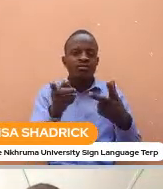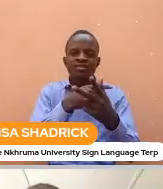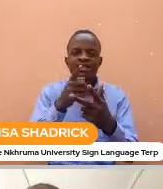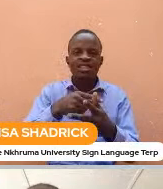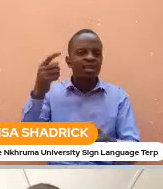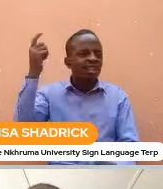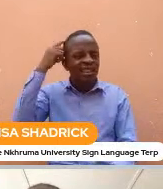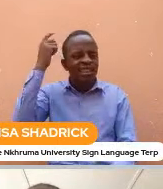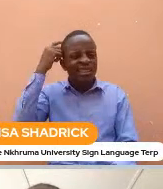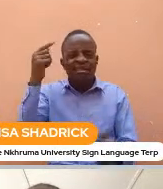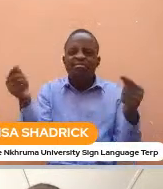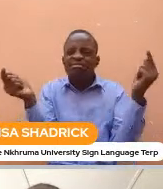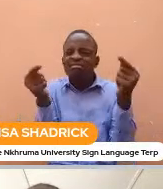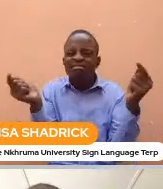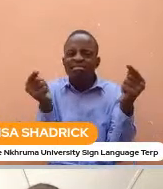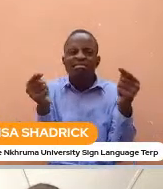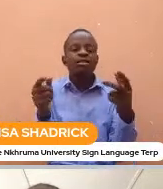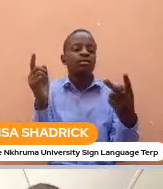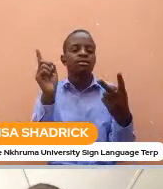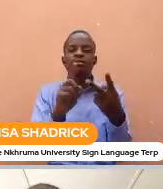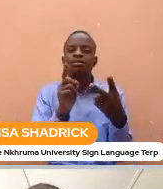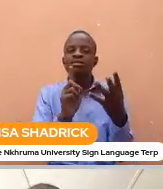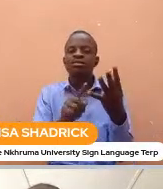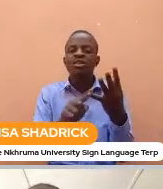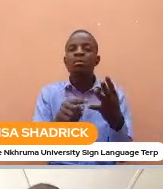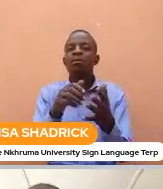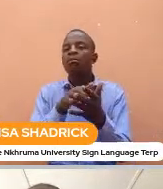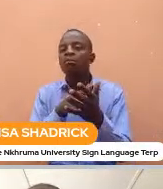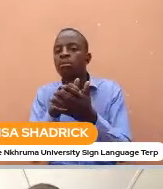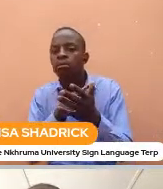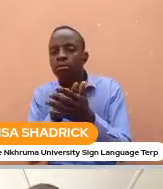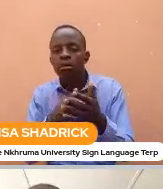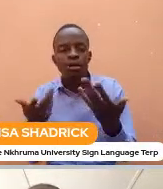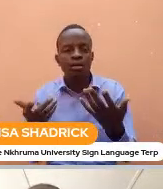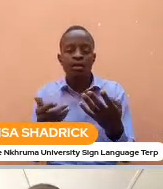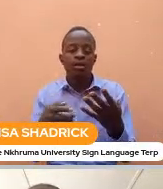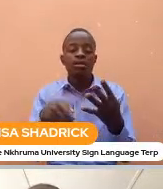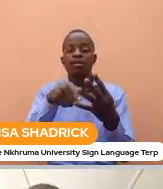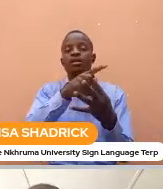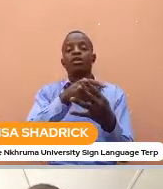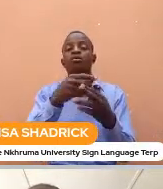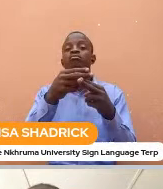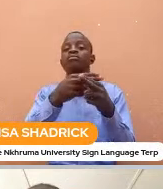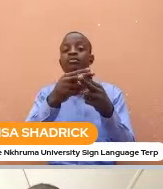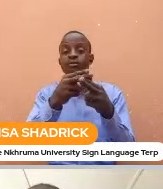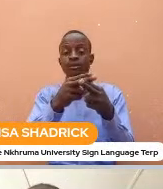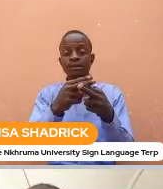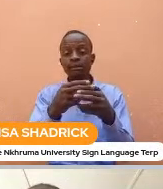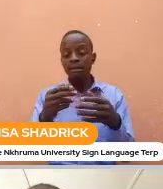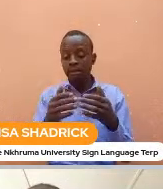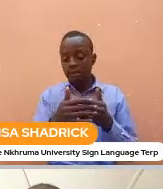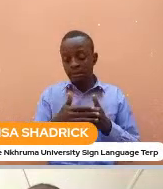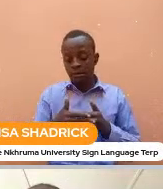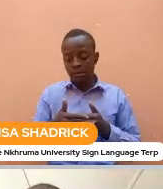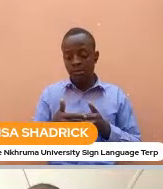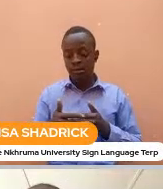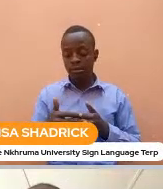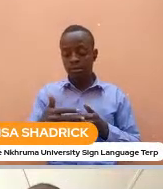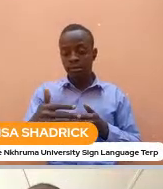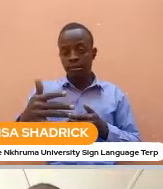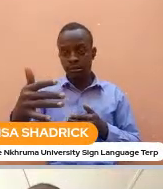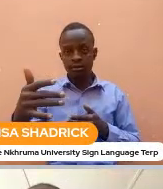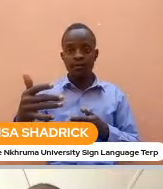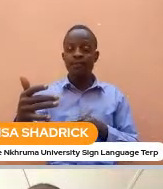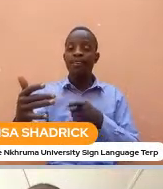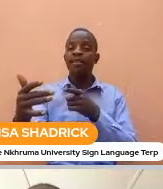and weight gain. Yeah, those are the short-term effects. But for long-term effects, we have primary infertility, which I